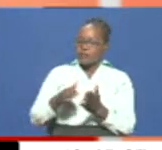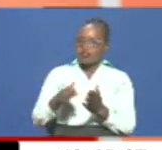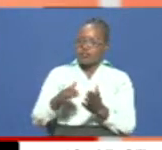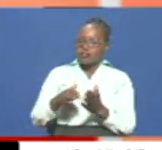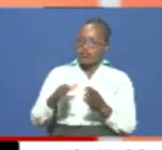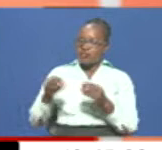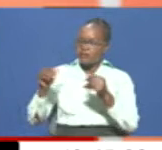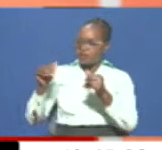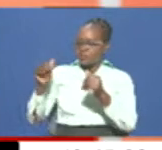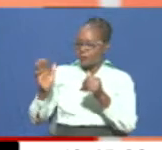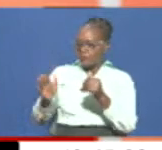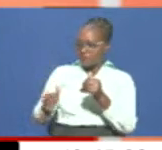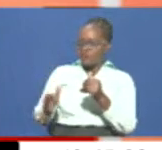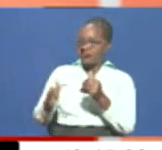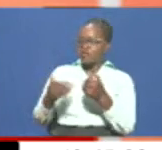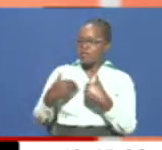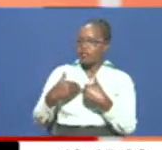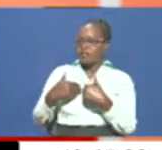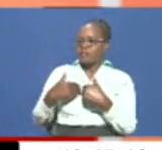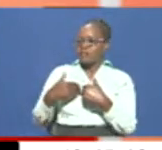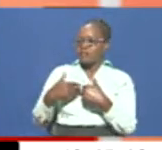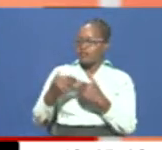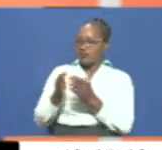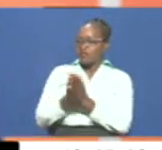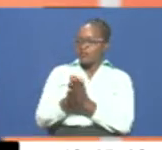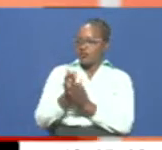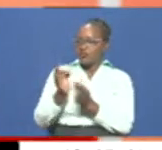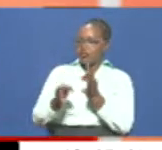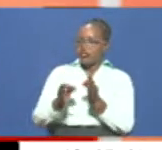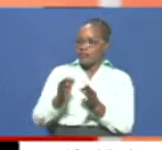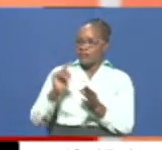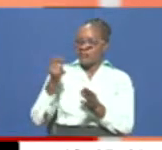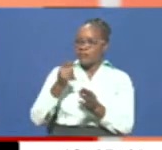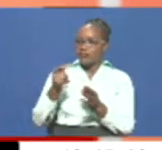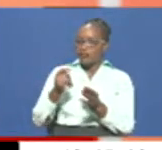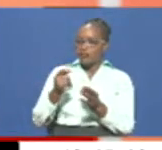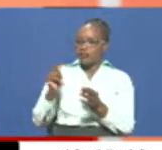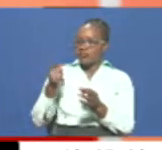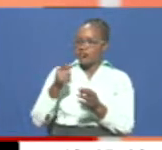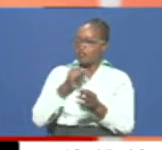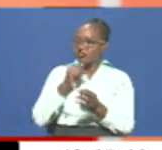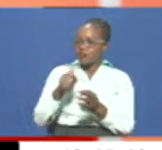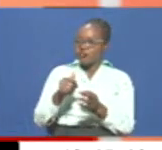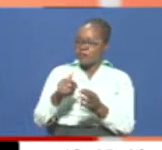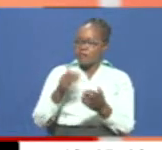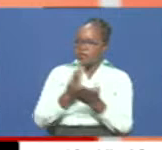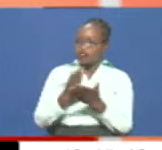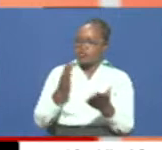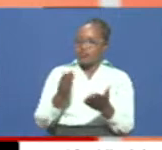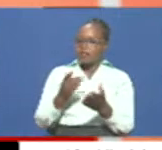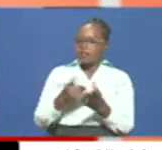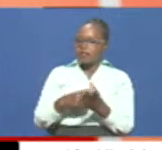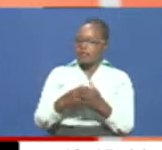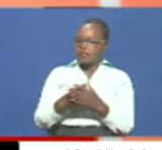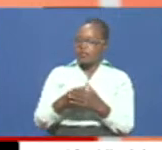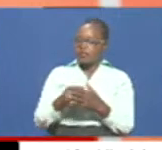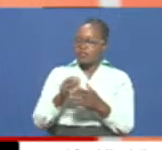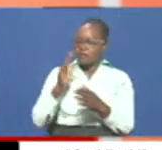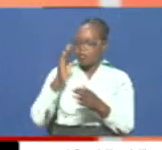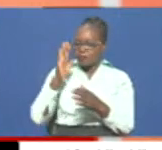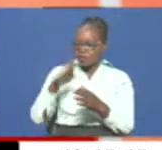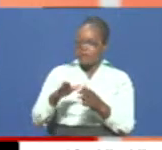of athletes. If Cricket Kenya had not been banned, it would have also meant that we'd be able to send our women's cricket